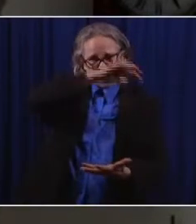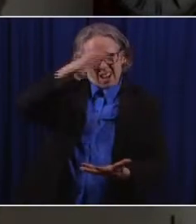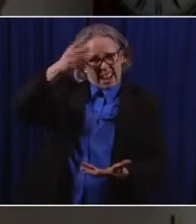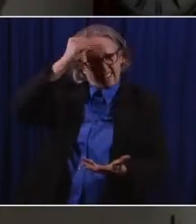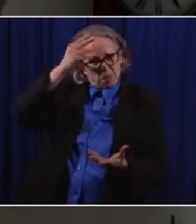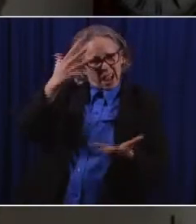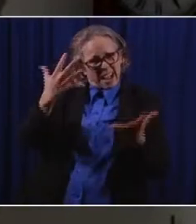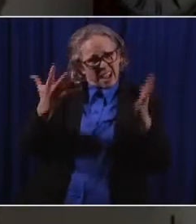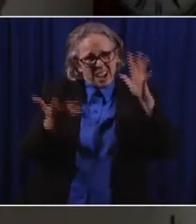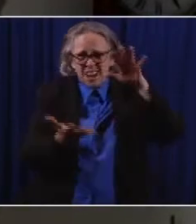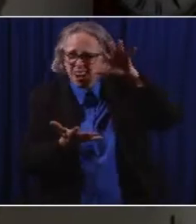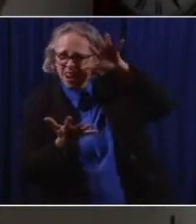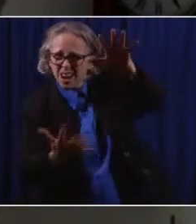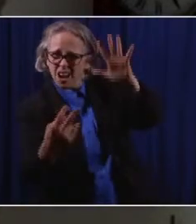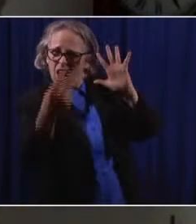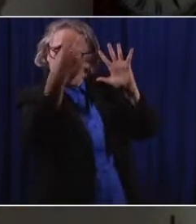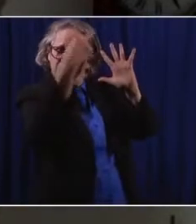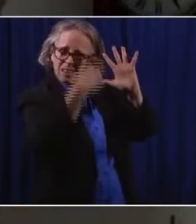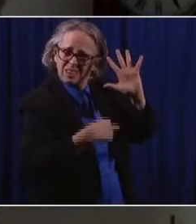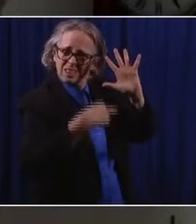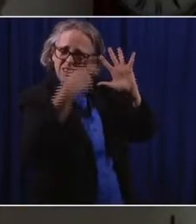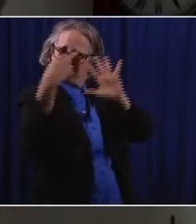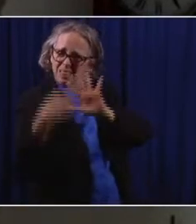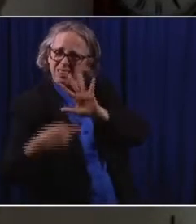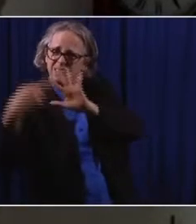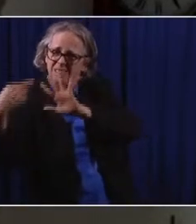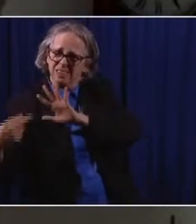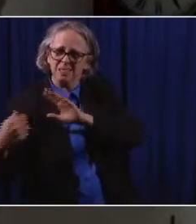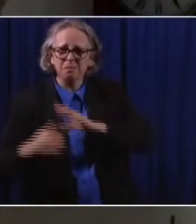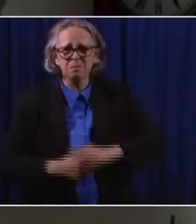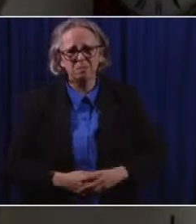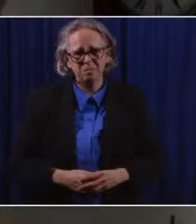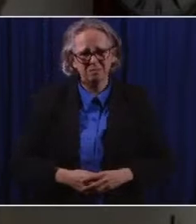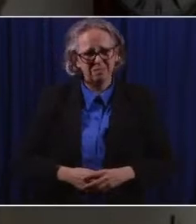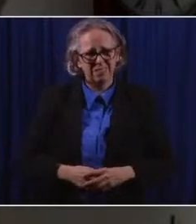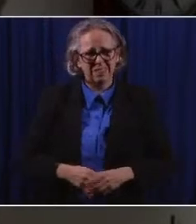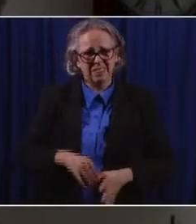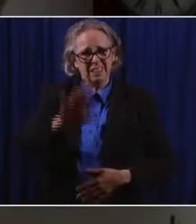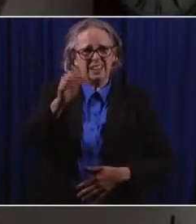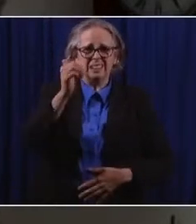going to be dramatically different. I think if I was in a county,